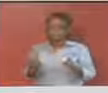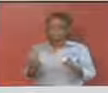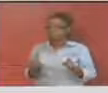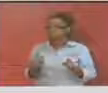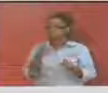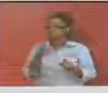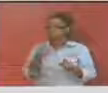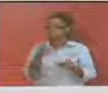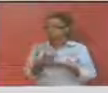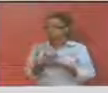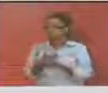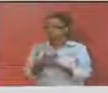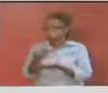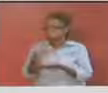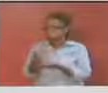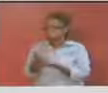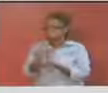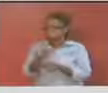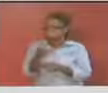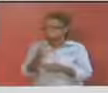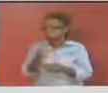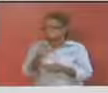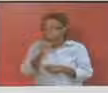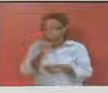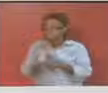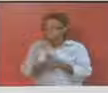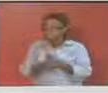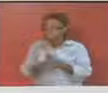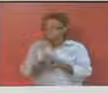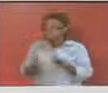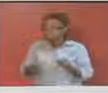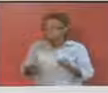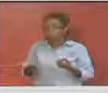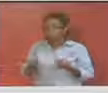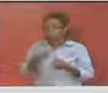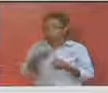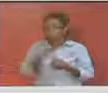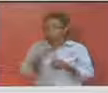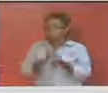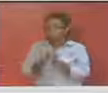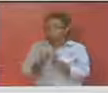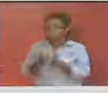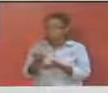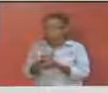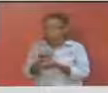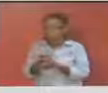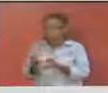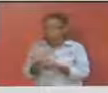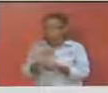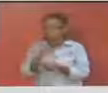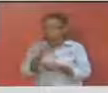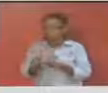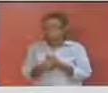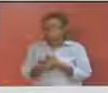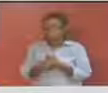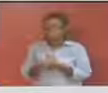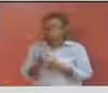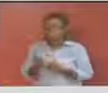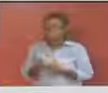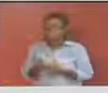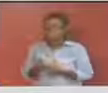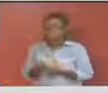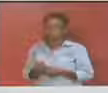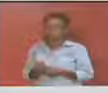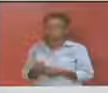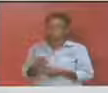no major impact on the virus's properties. So yeah, so there are many. I can't